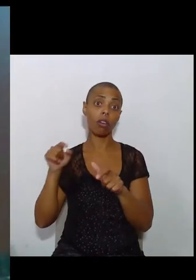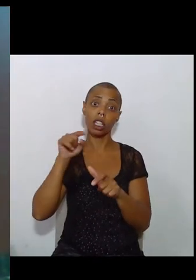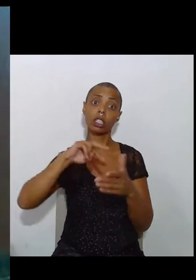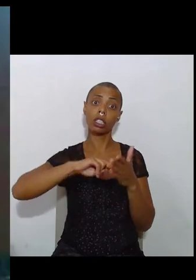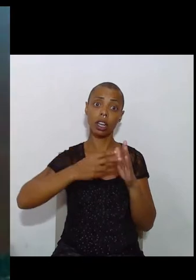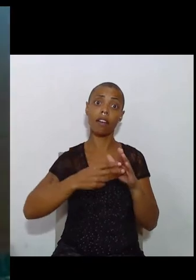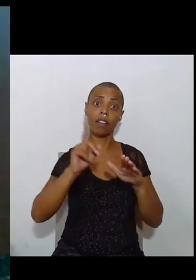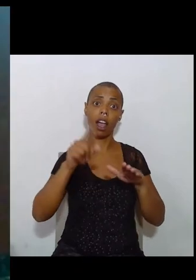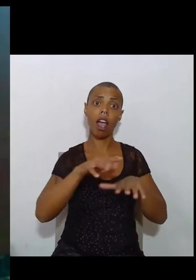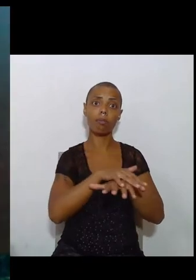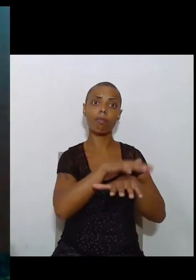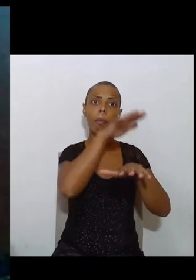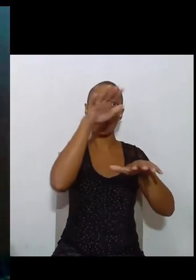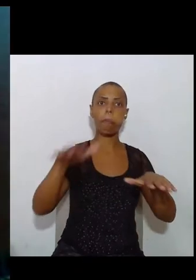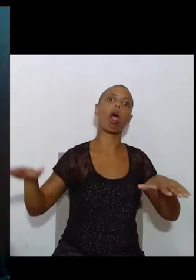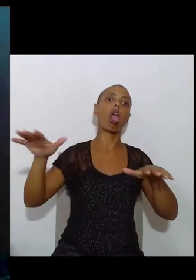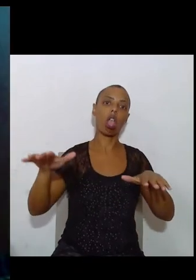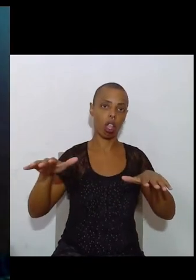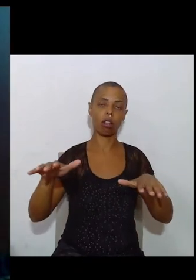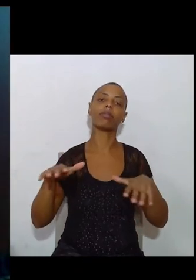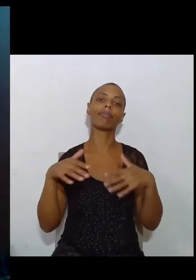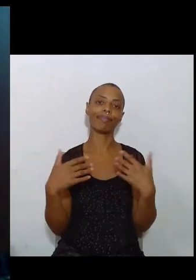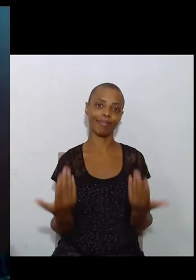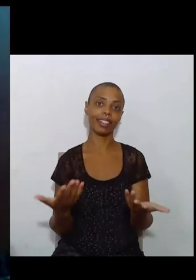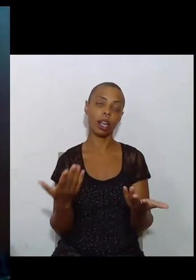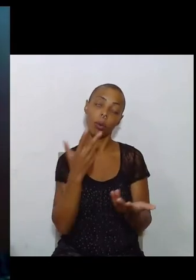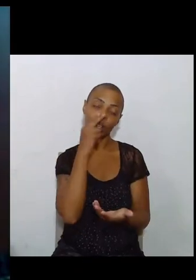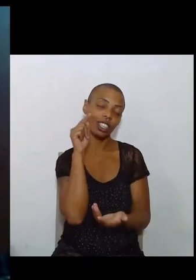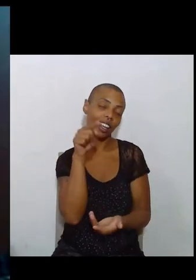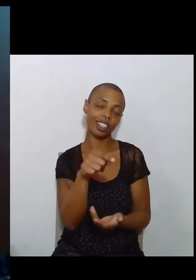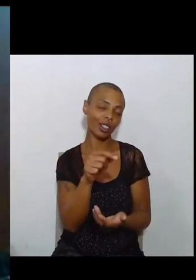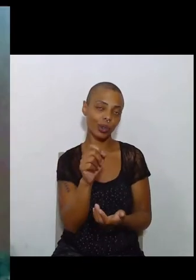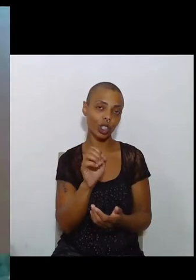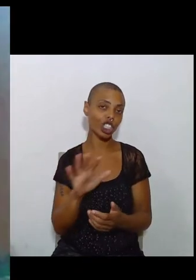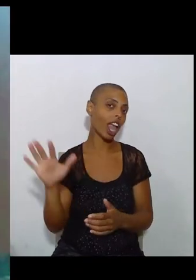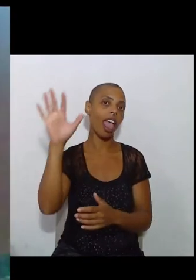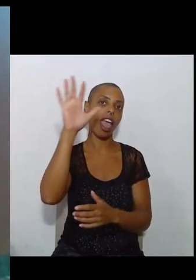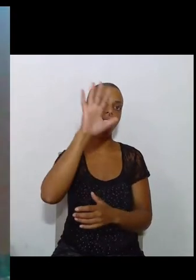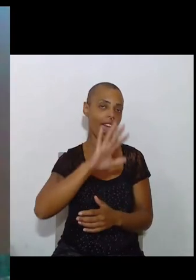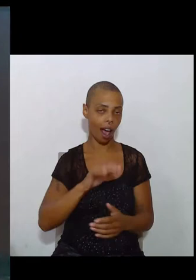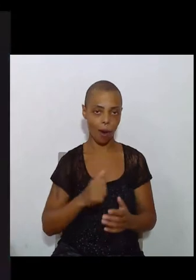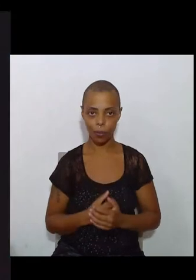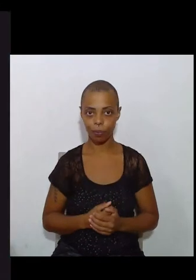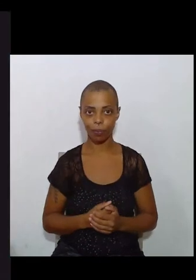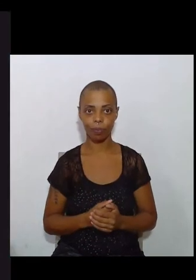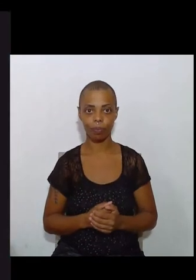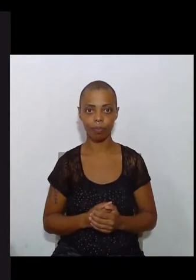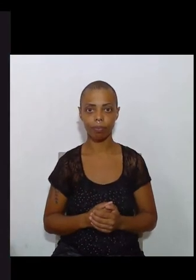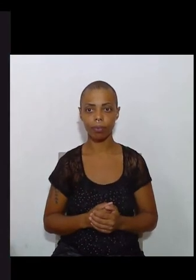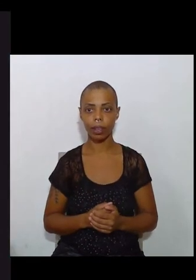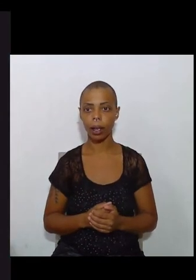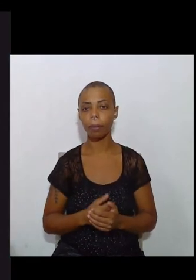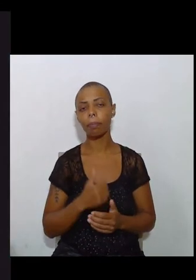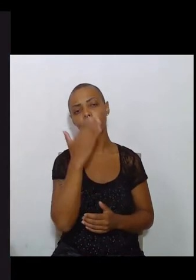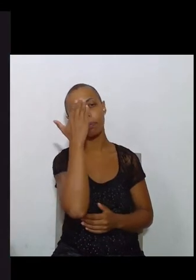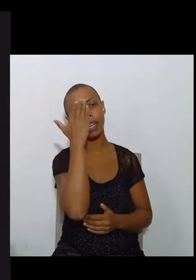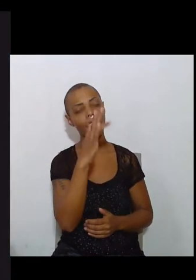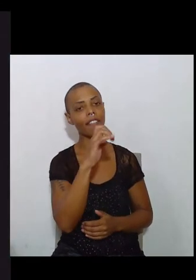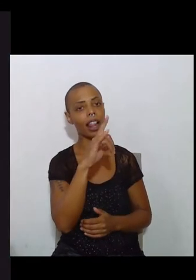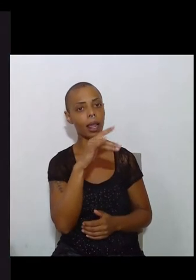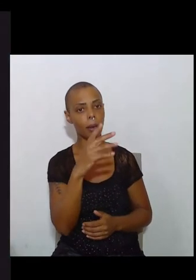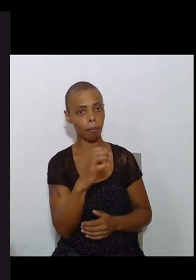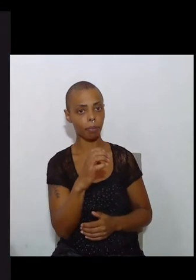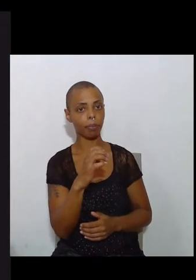which is causing exclusion I think that's it thank you thank you very much